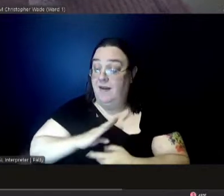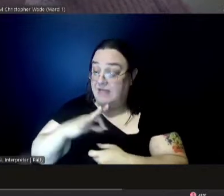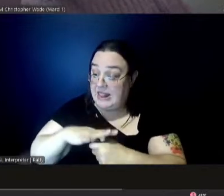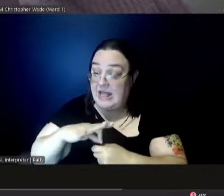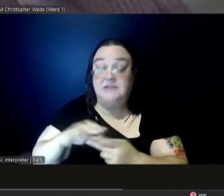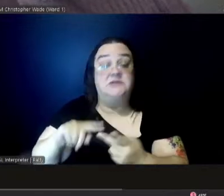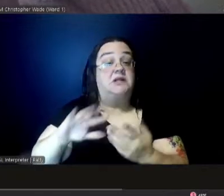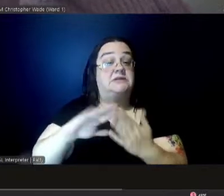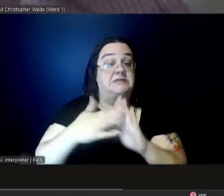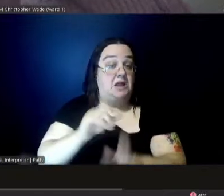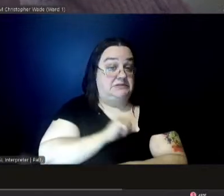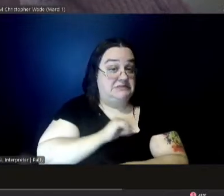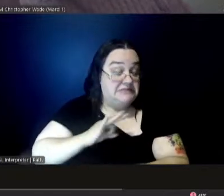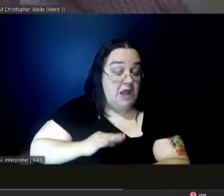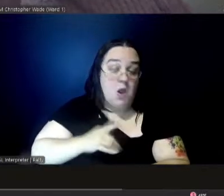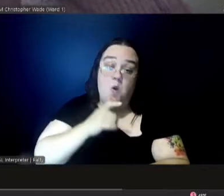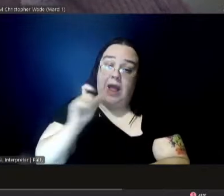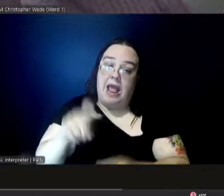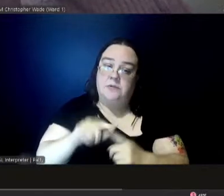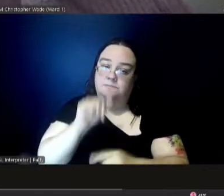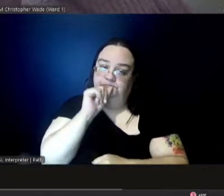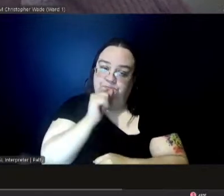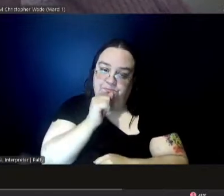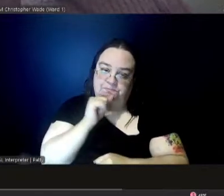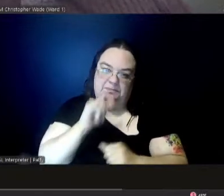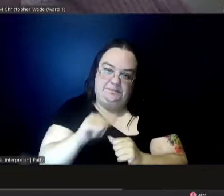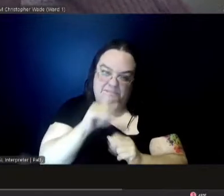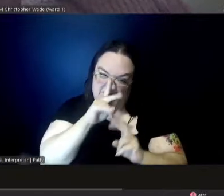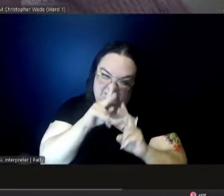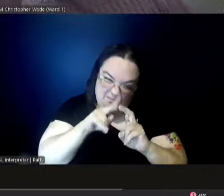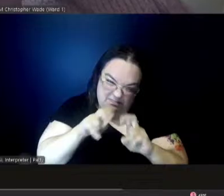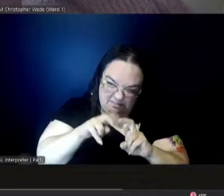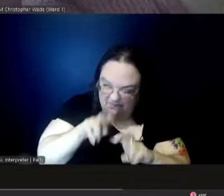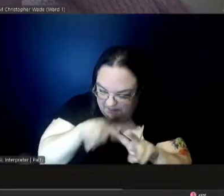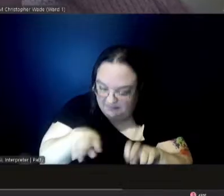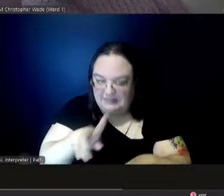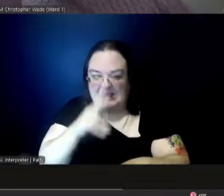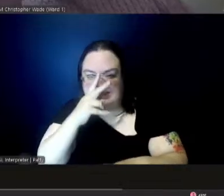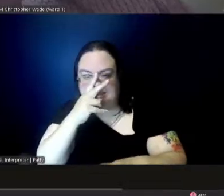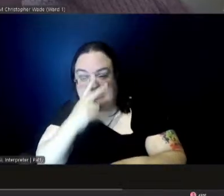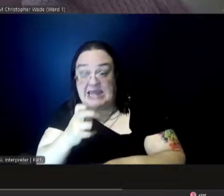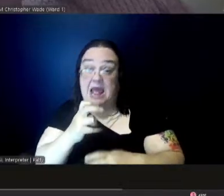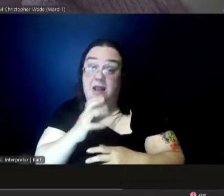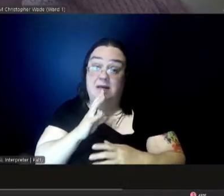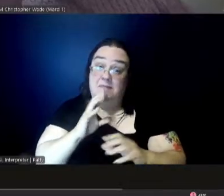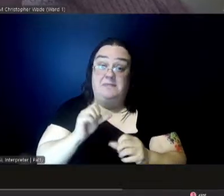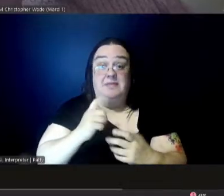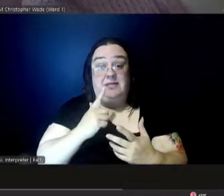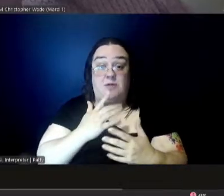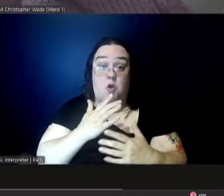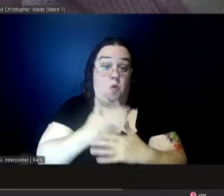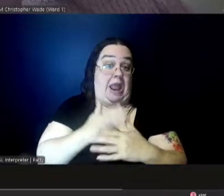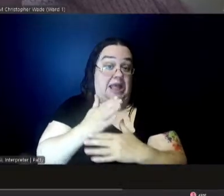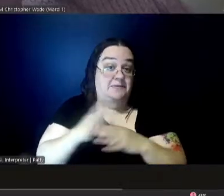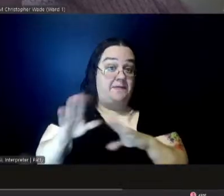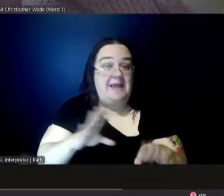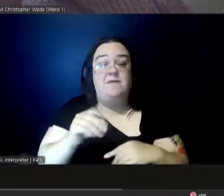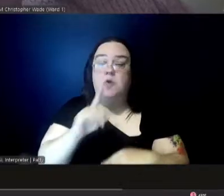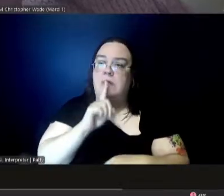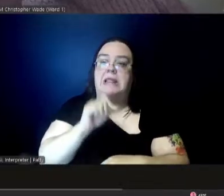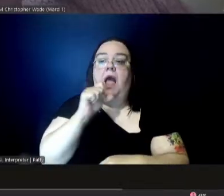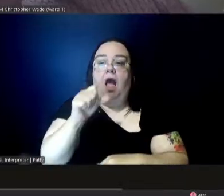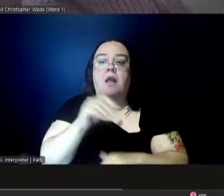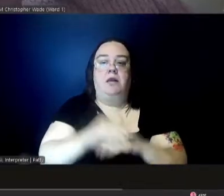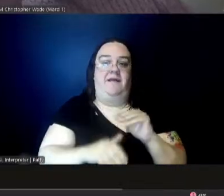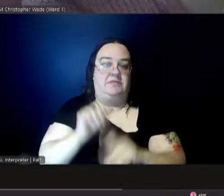staff who've had to endure the scrutiny, the doubt, borderline harassment behaviors, and very uncomfortable situations due